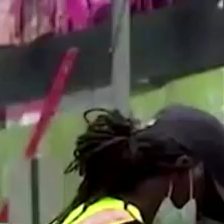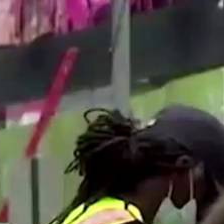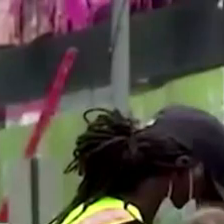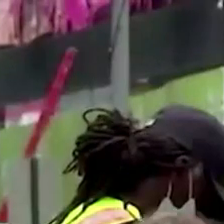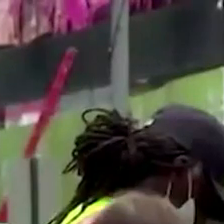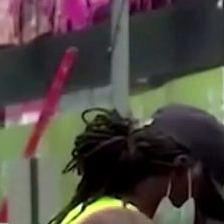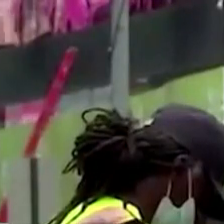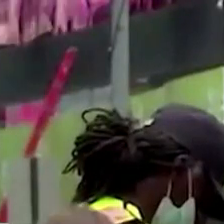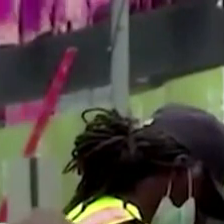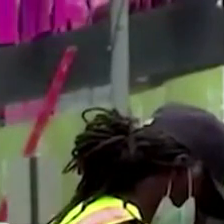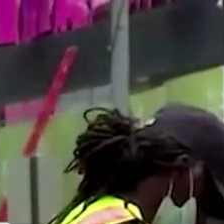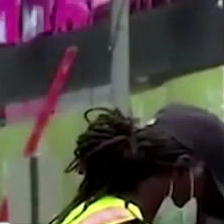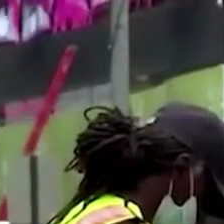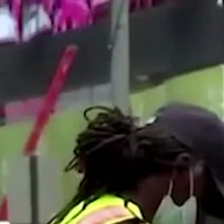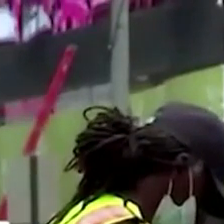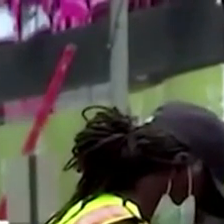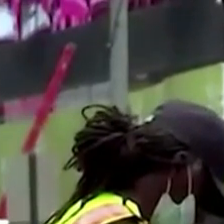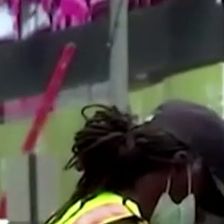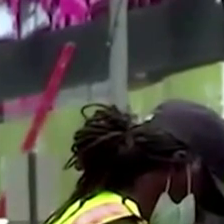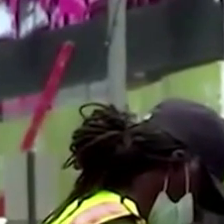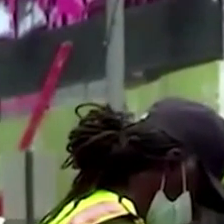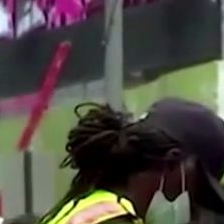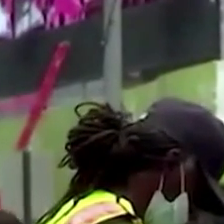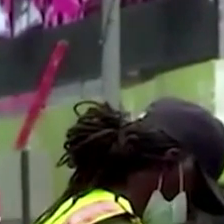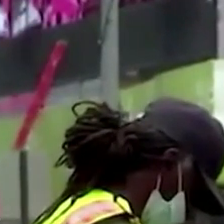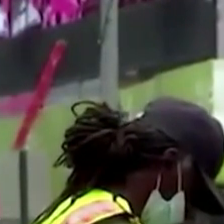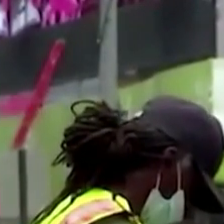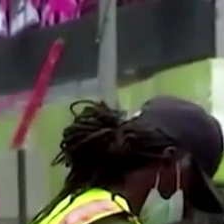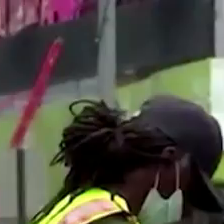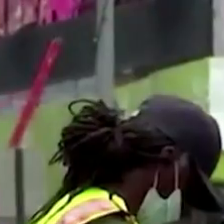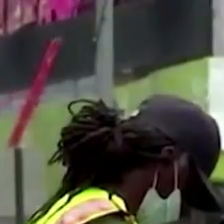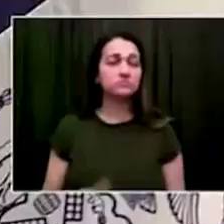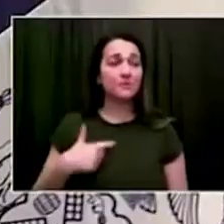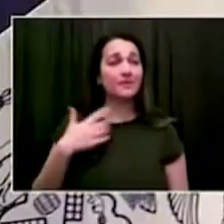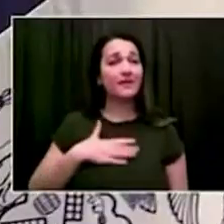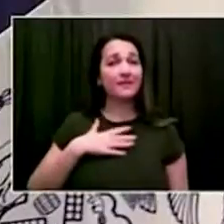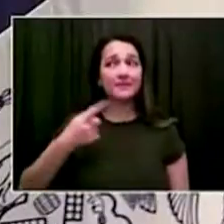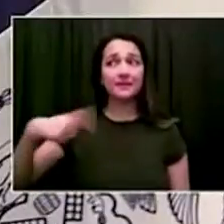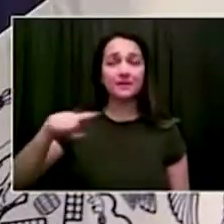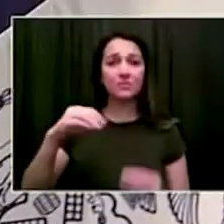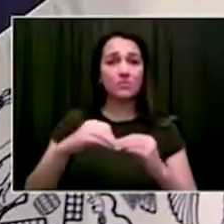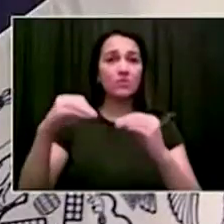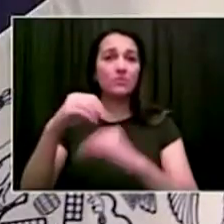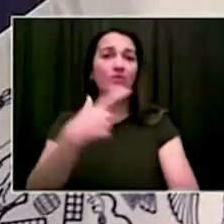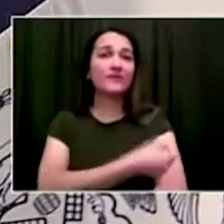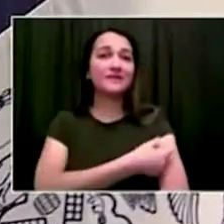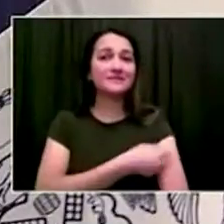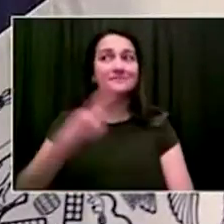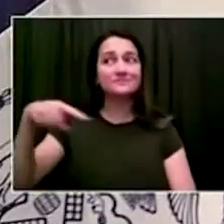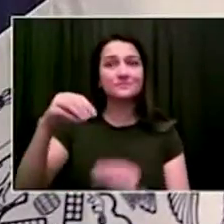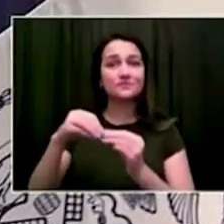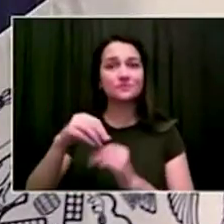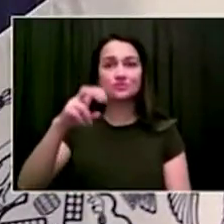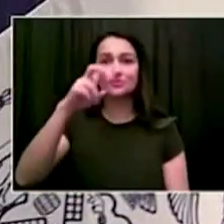one dose of the COVID-19 vaccine, and that's according to city data. But certain areas, largely poor communities